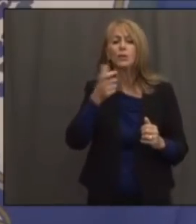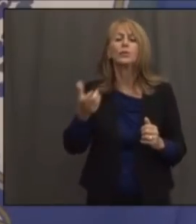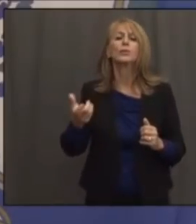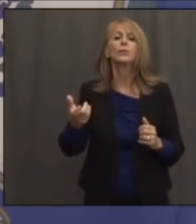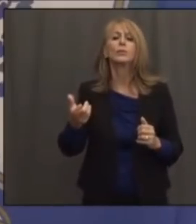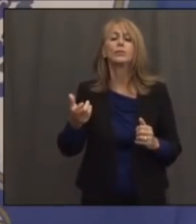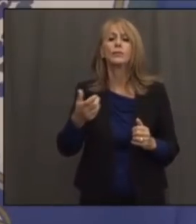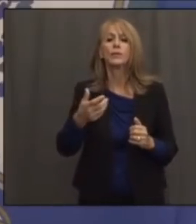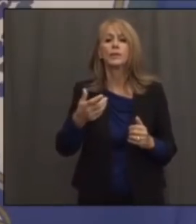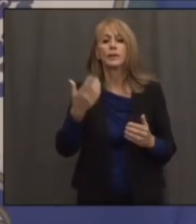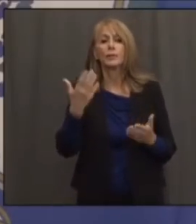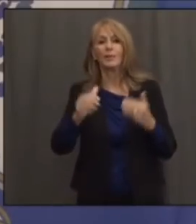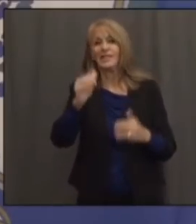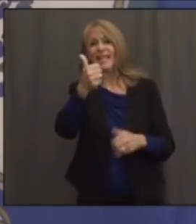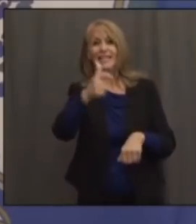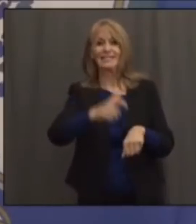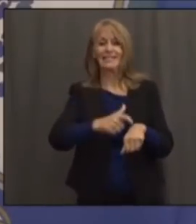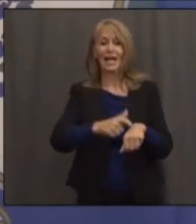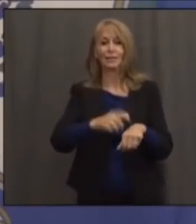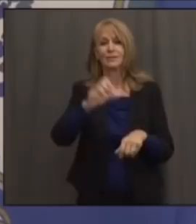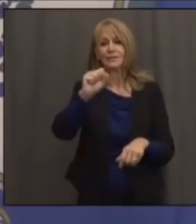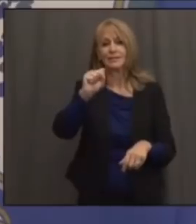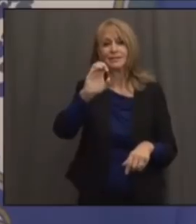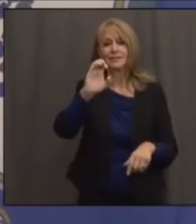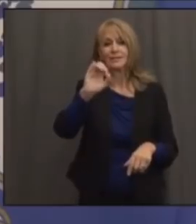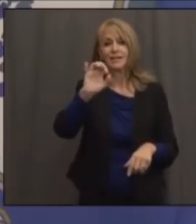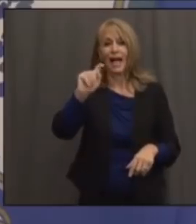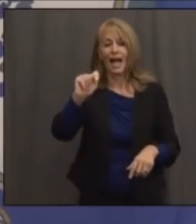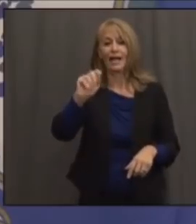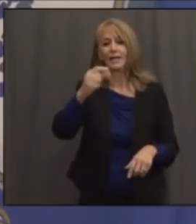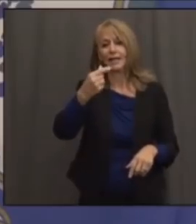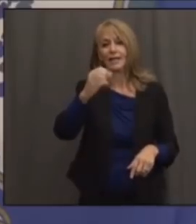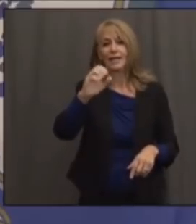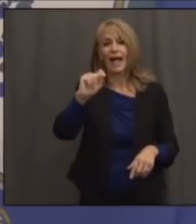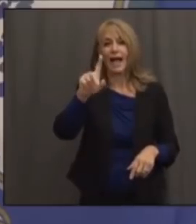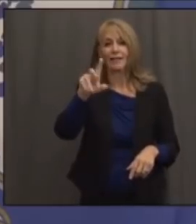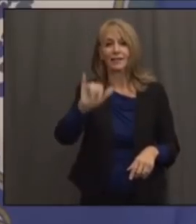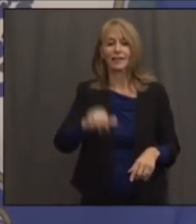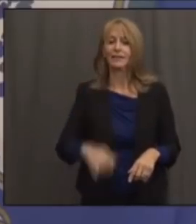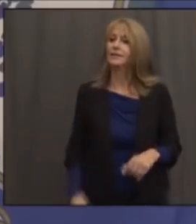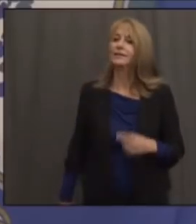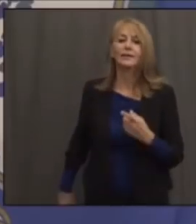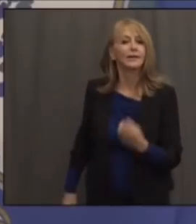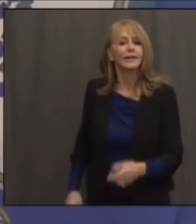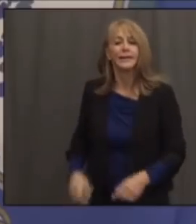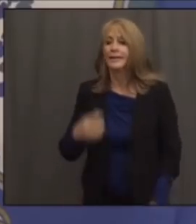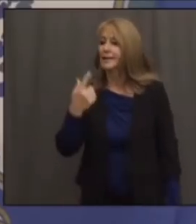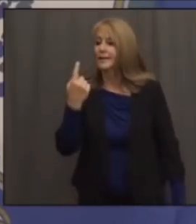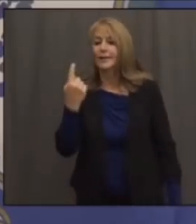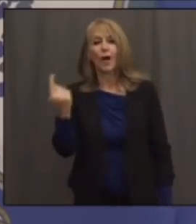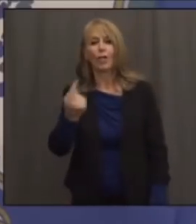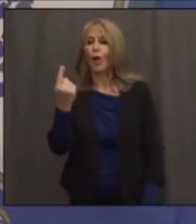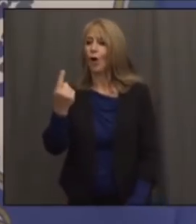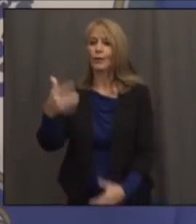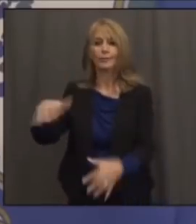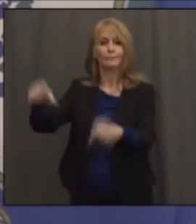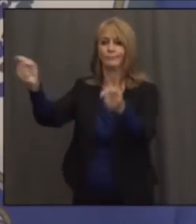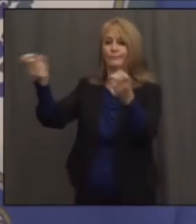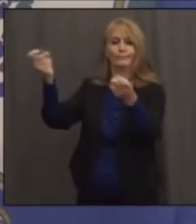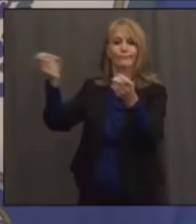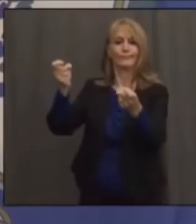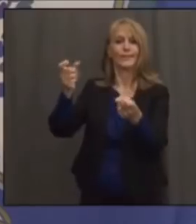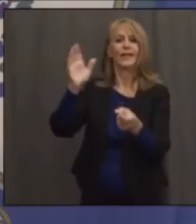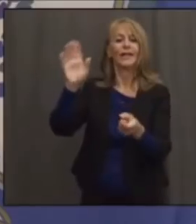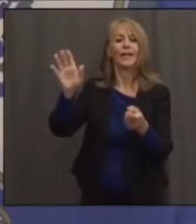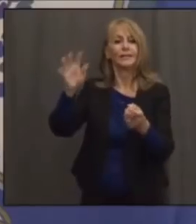reintroduce, for probably the 10th time, Scott Gottlieb. Scott is a one-man reopening committee because he has a degree in